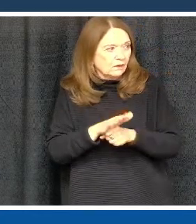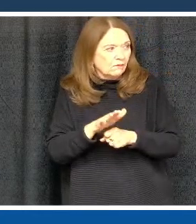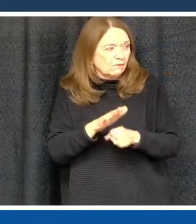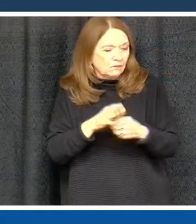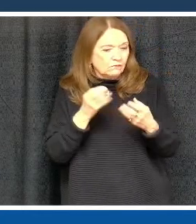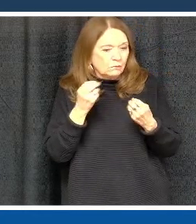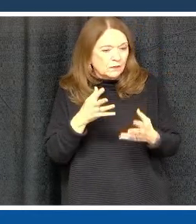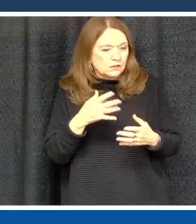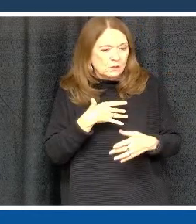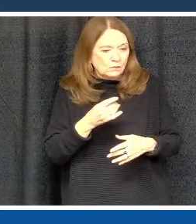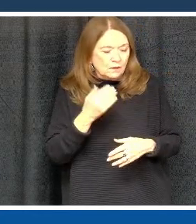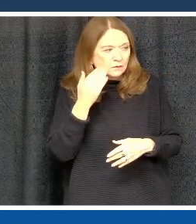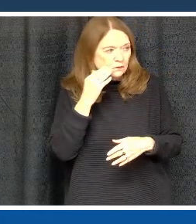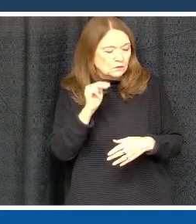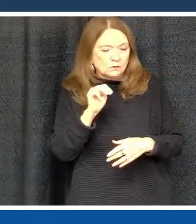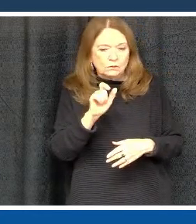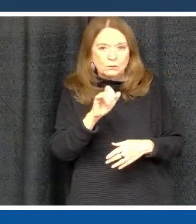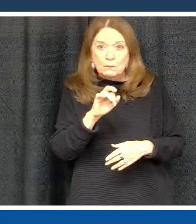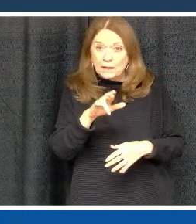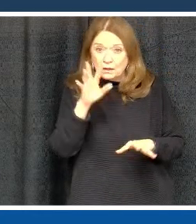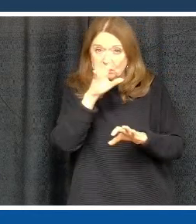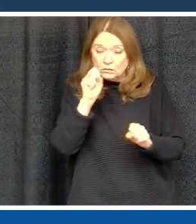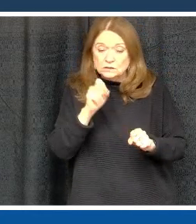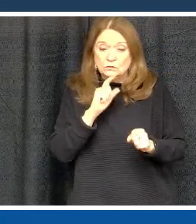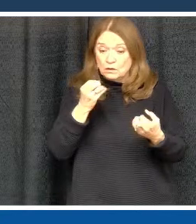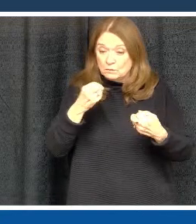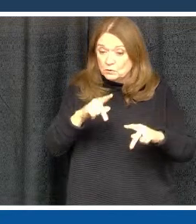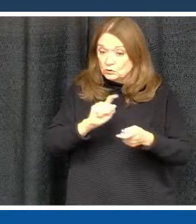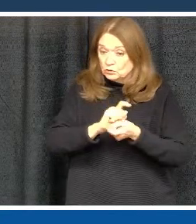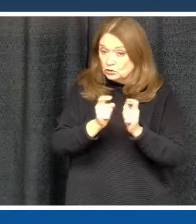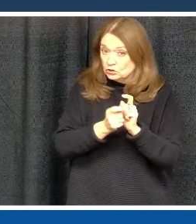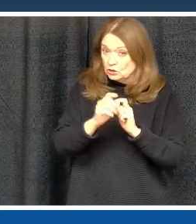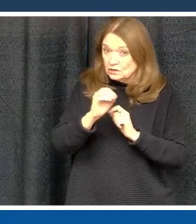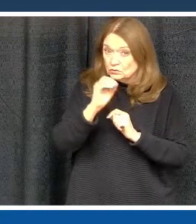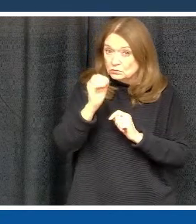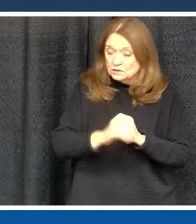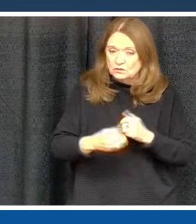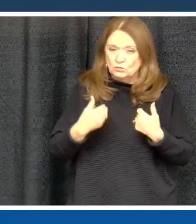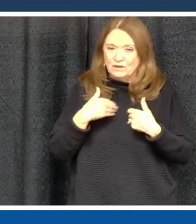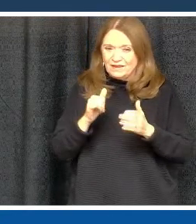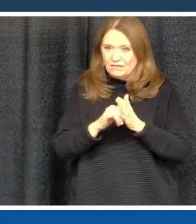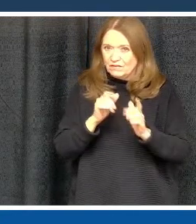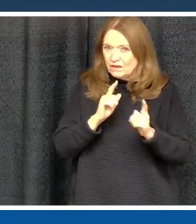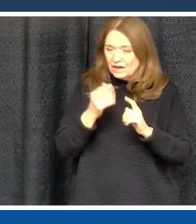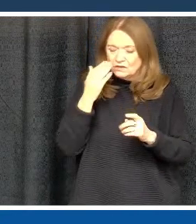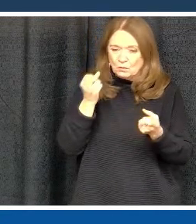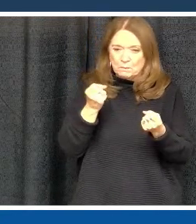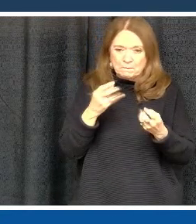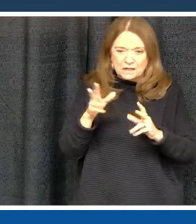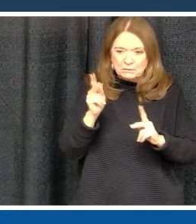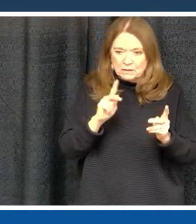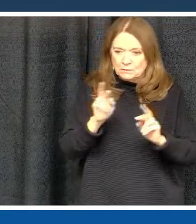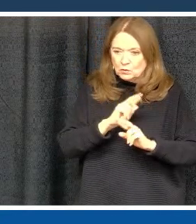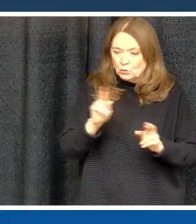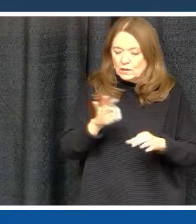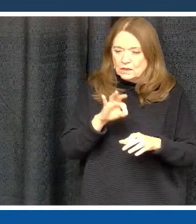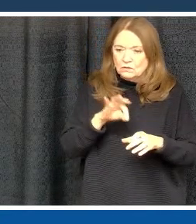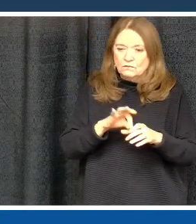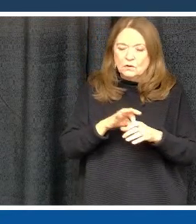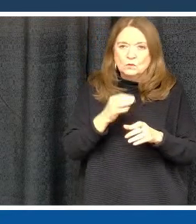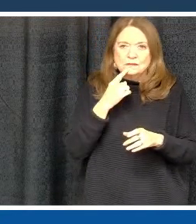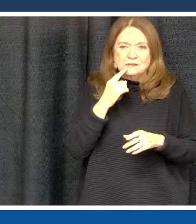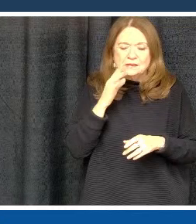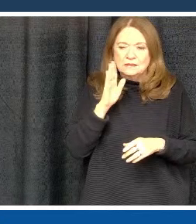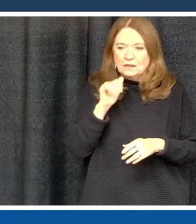like to know, Mayor, is there an opportunity to change the percentage or have that conversation? I know many people were ready to vote and said that they